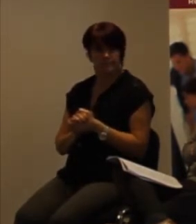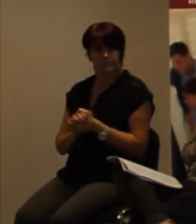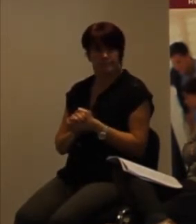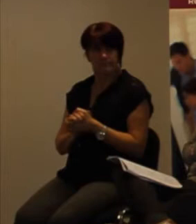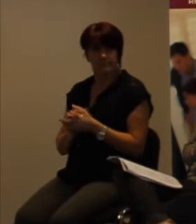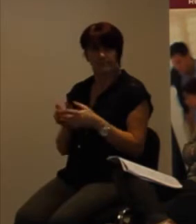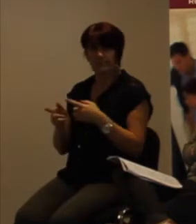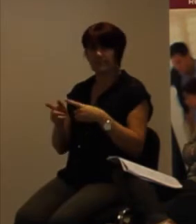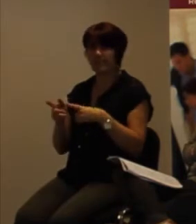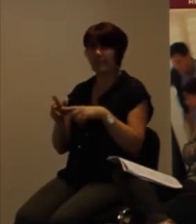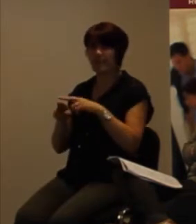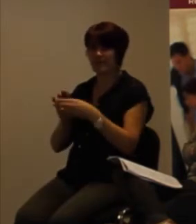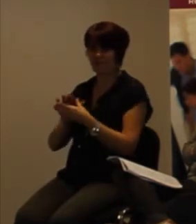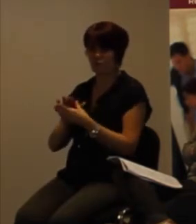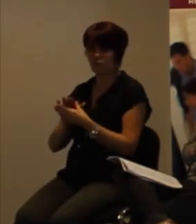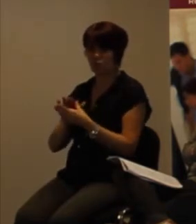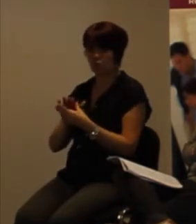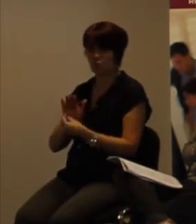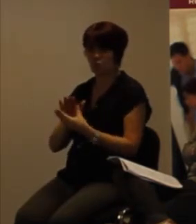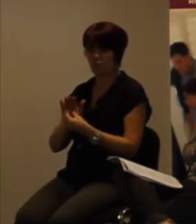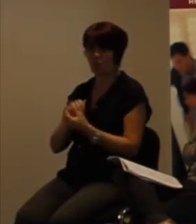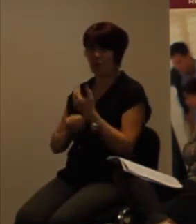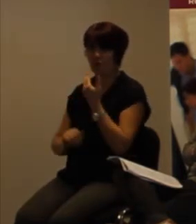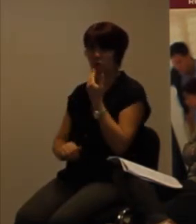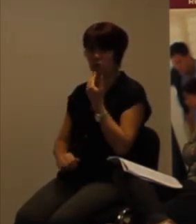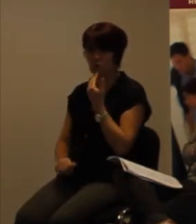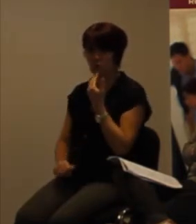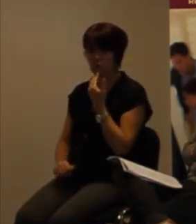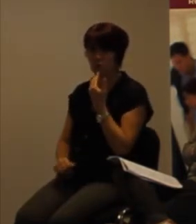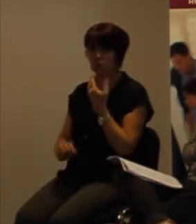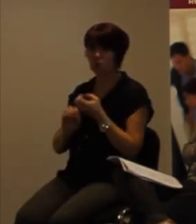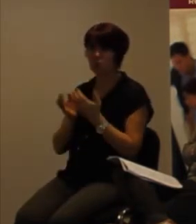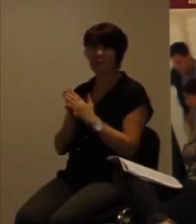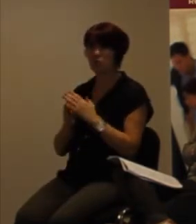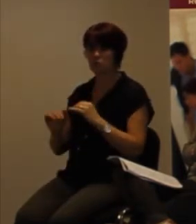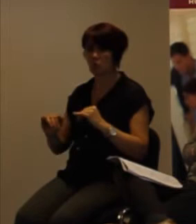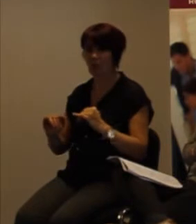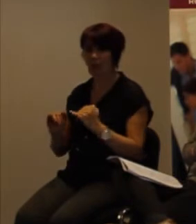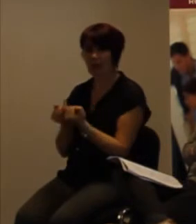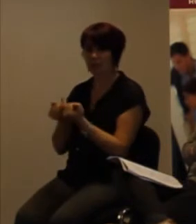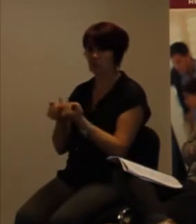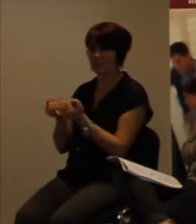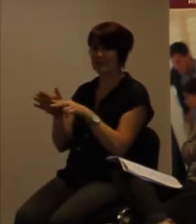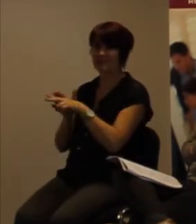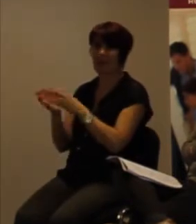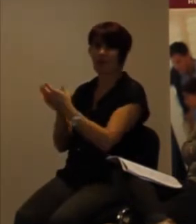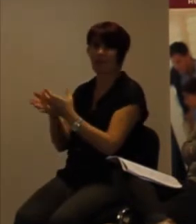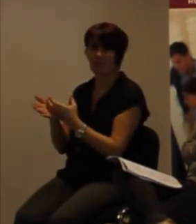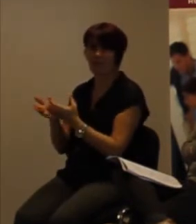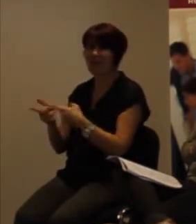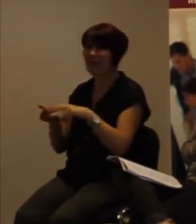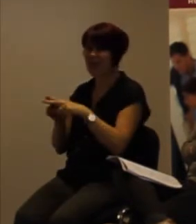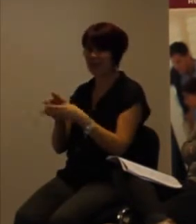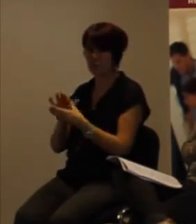issues which would need, also introduce a hidden assessment agenda which would need mastering the use of the software. So if the software is something